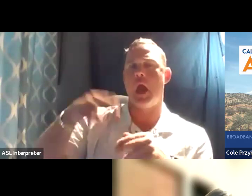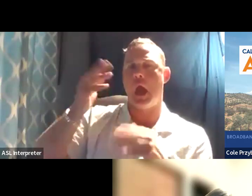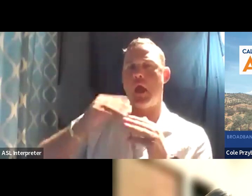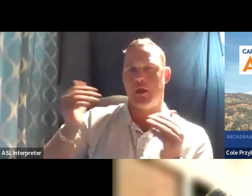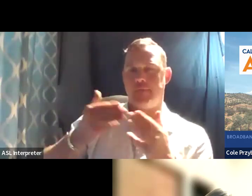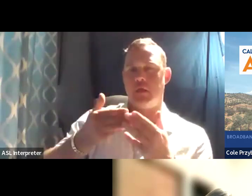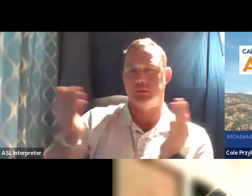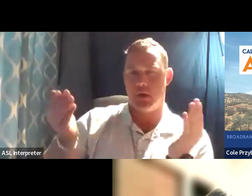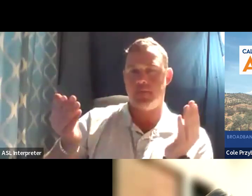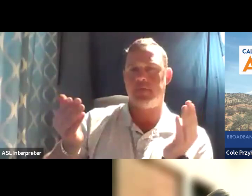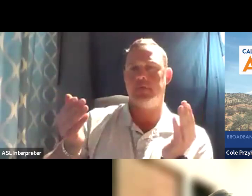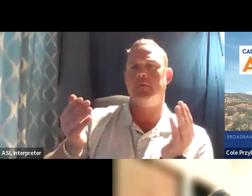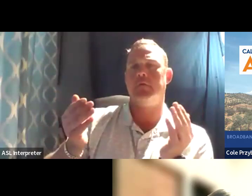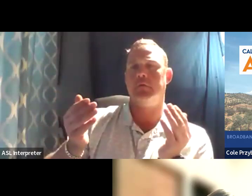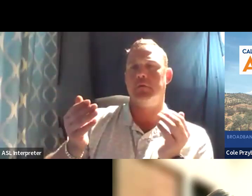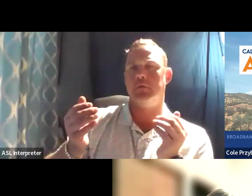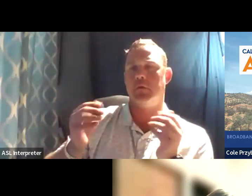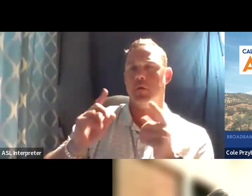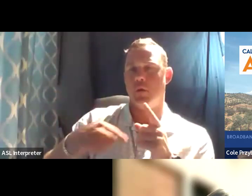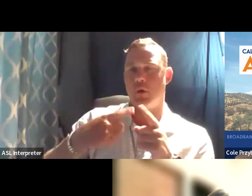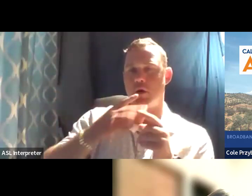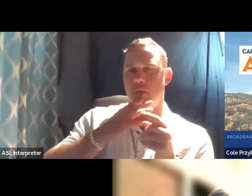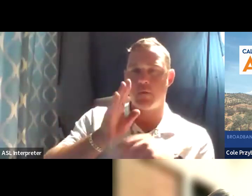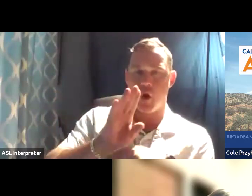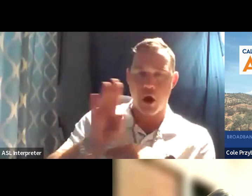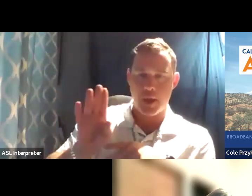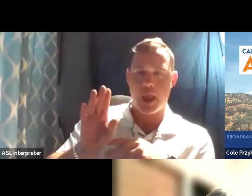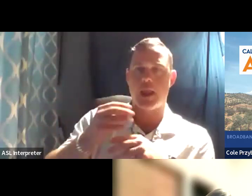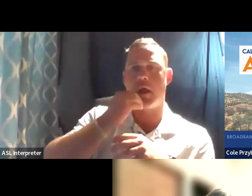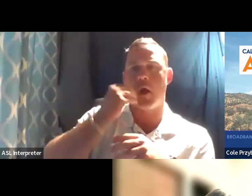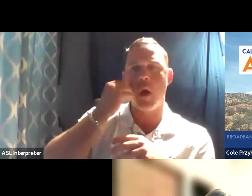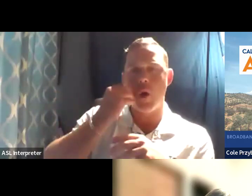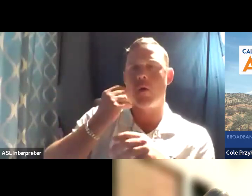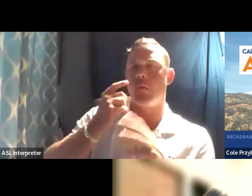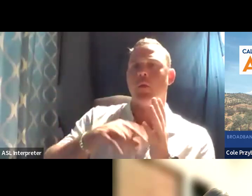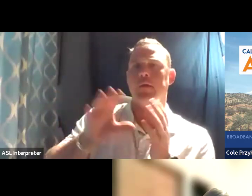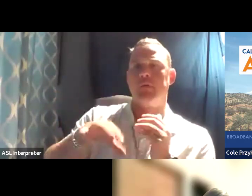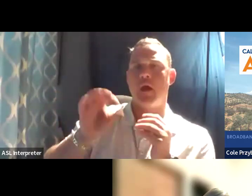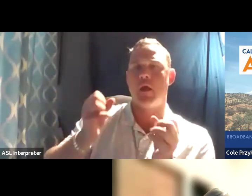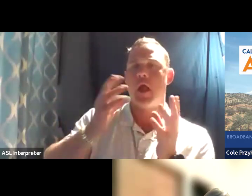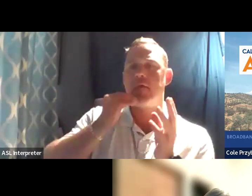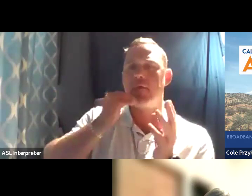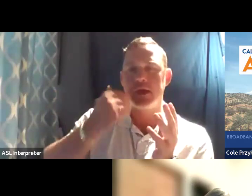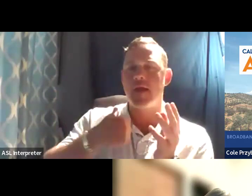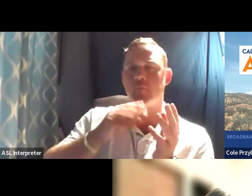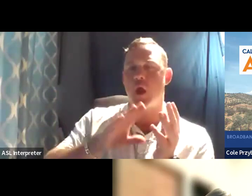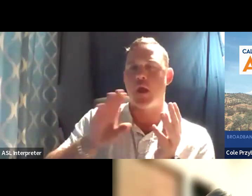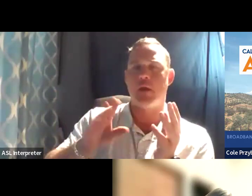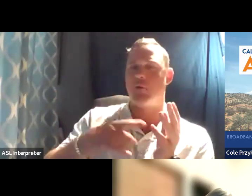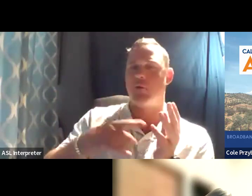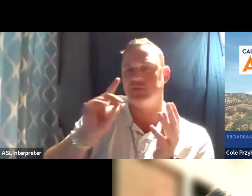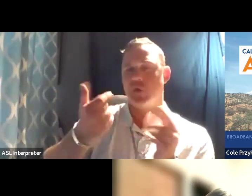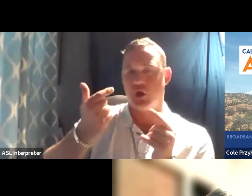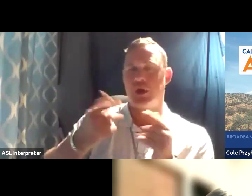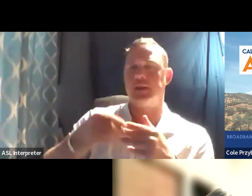stuff, so that we would, when you talk about broadband at home, what we found is a lot of our households have broadband, but it's crummy and